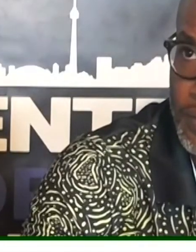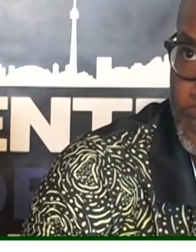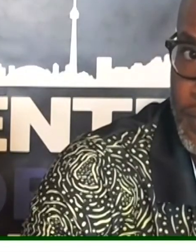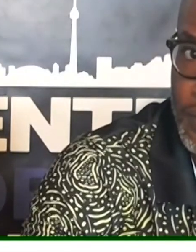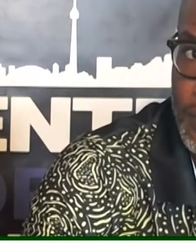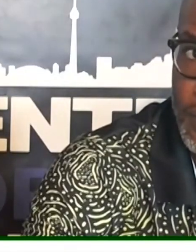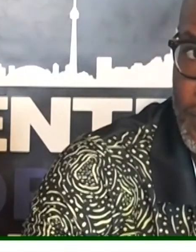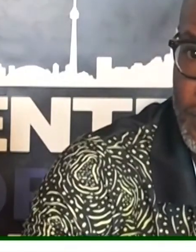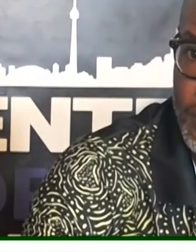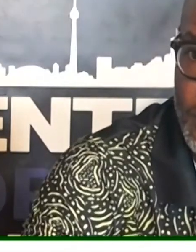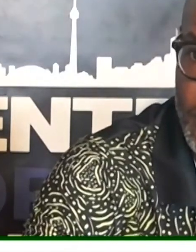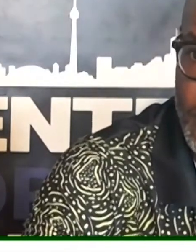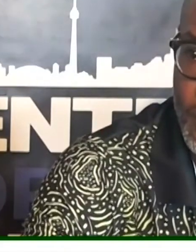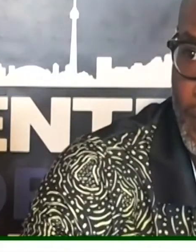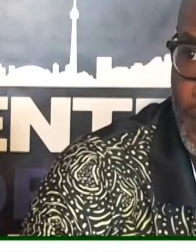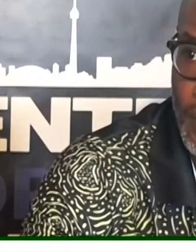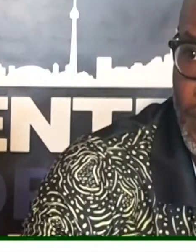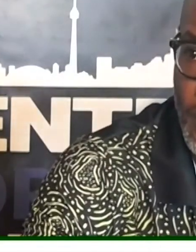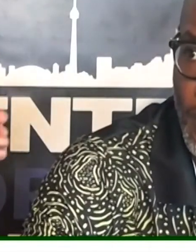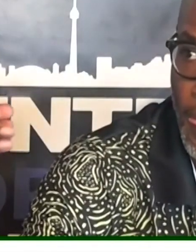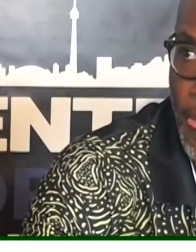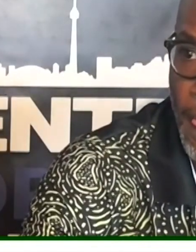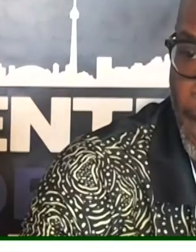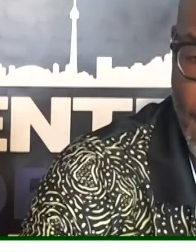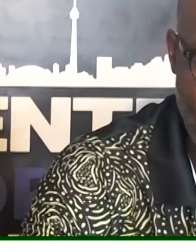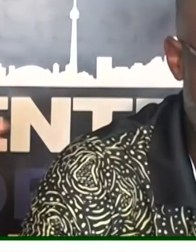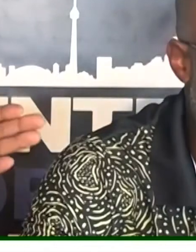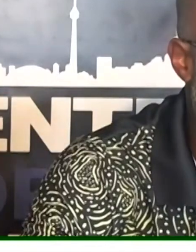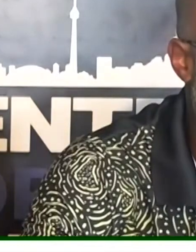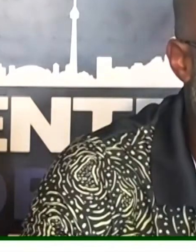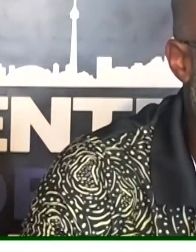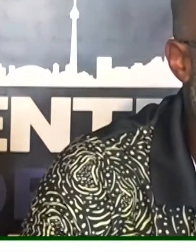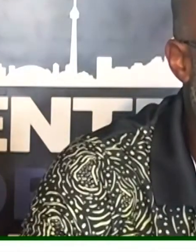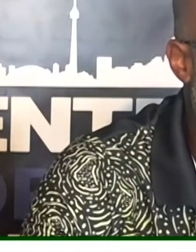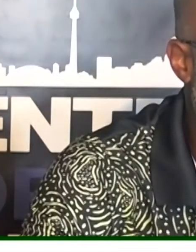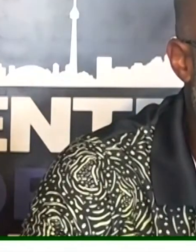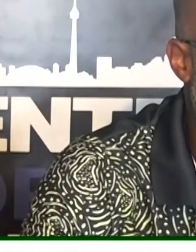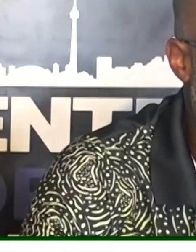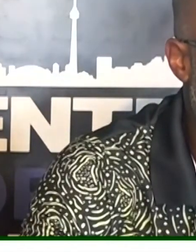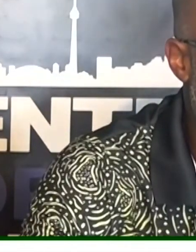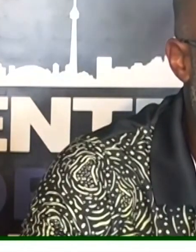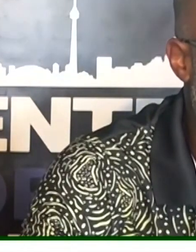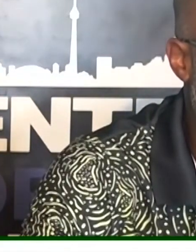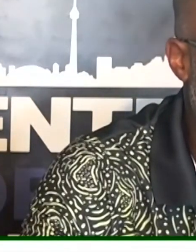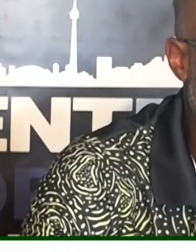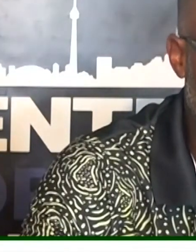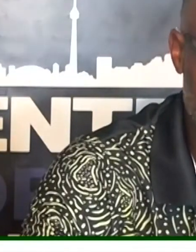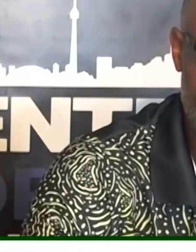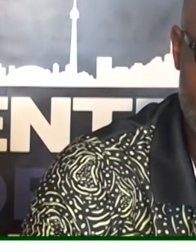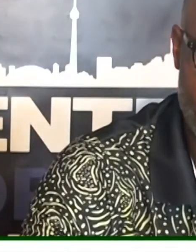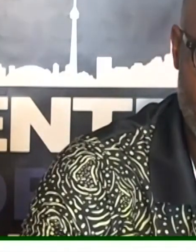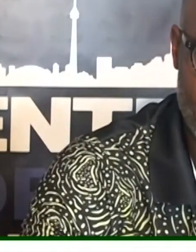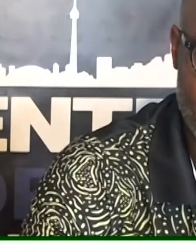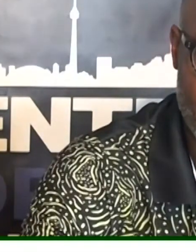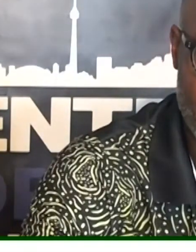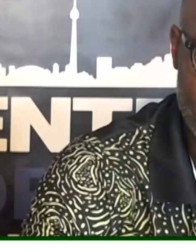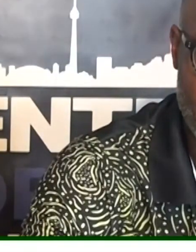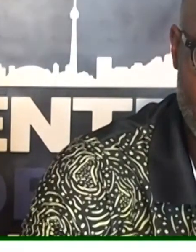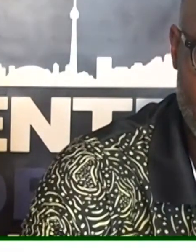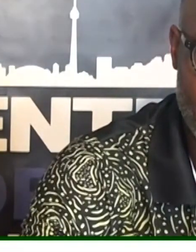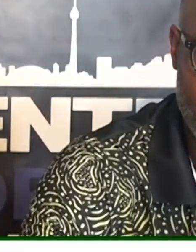money for the winner. And that beautiful trophy over there, which is contents of the Barbados Tourism Marketing Inc.